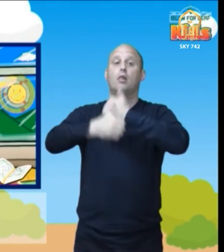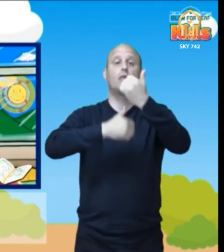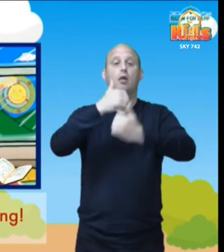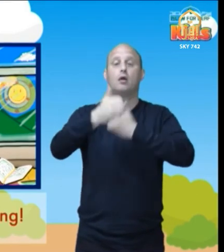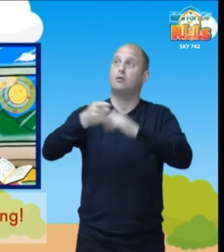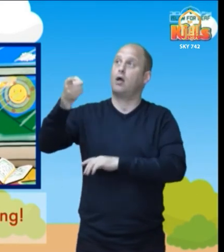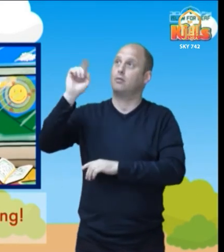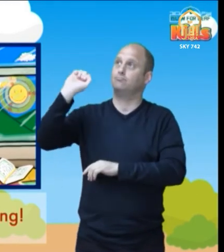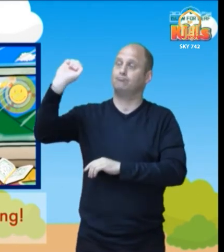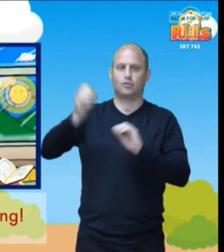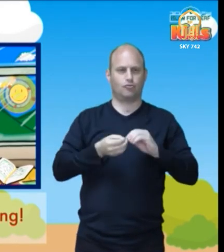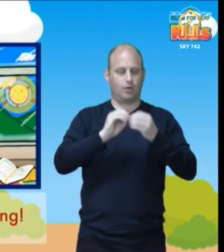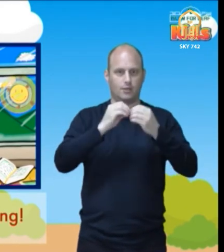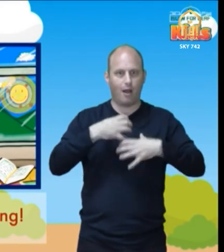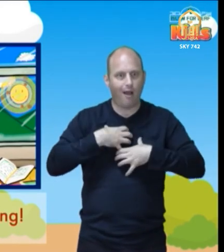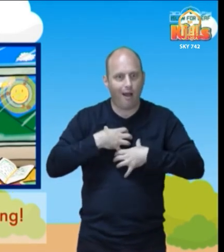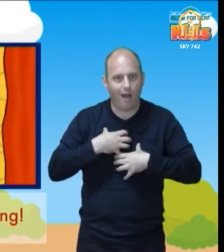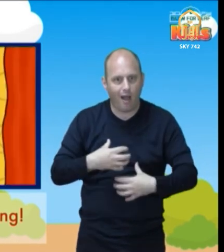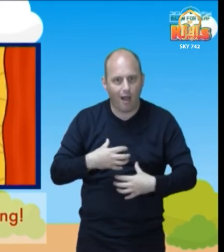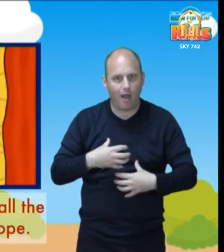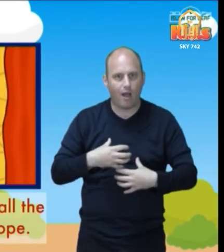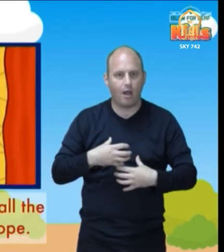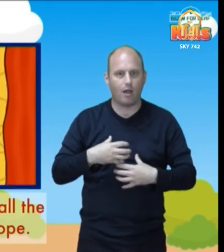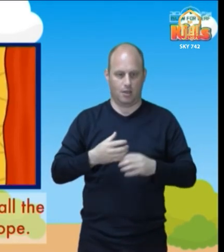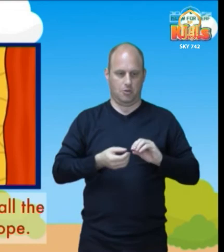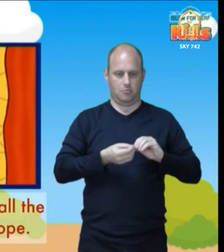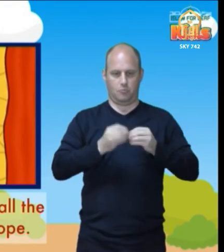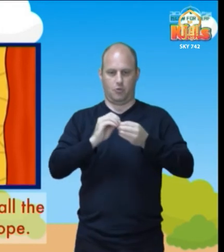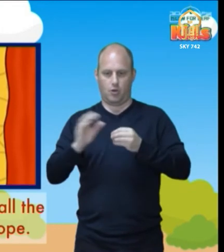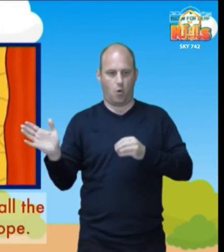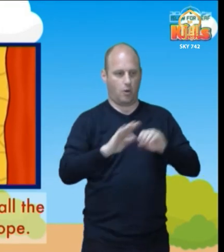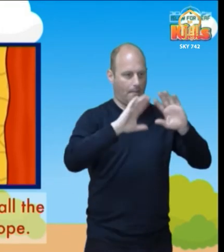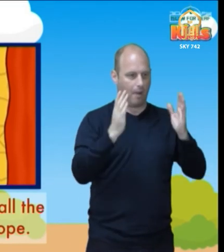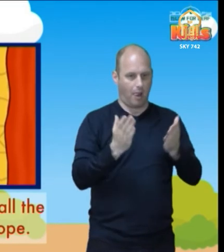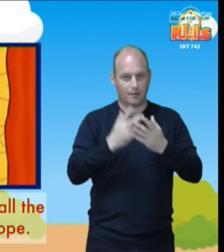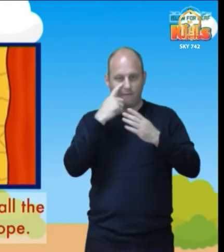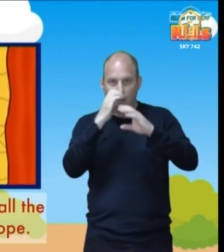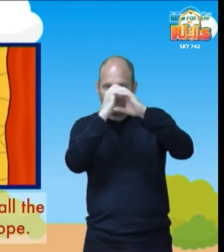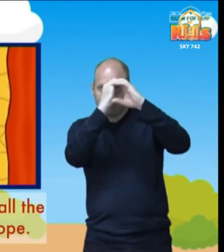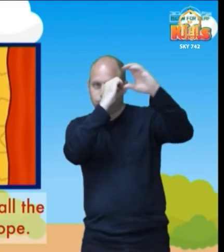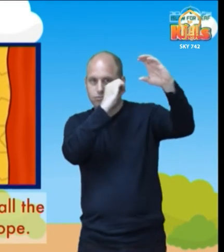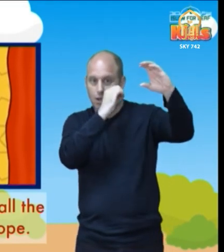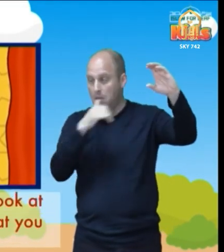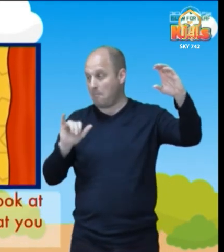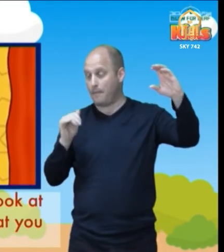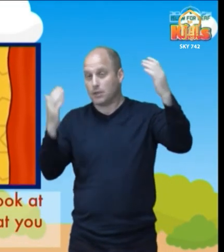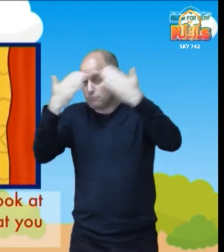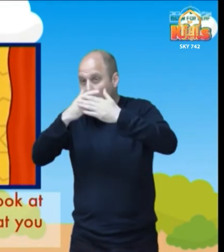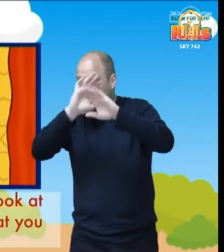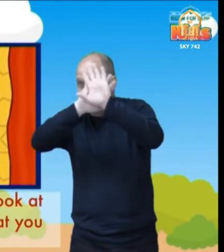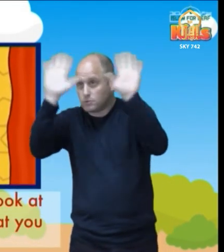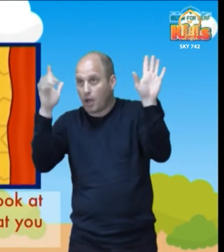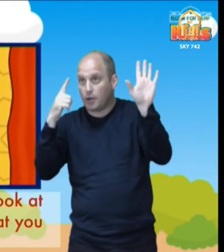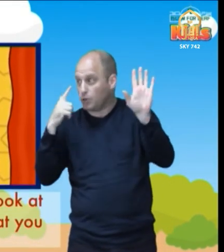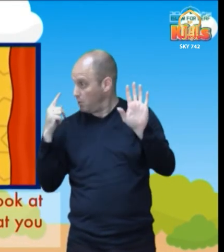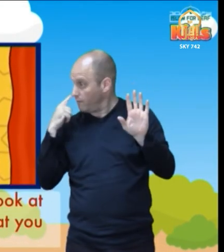Mashallah, Allah's creation is amazing. Sun Man and Aisha found all the planets with their telescope. Maybe you can have a look at